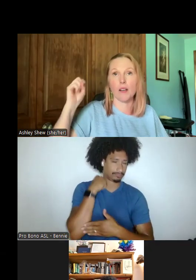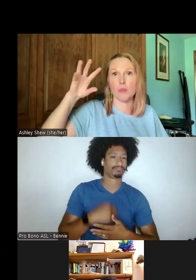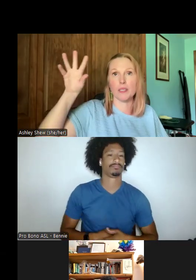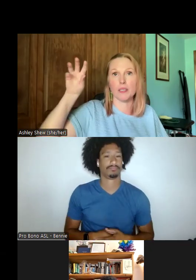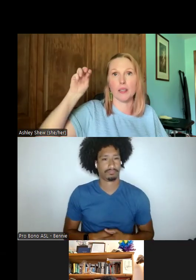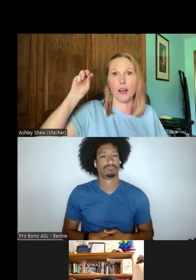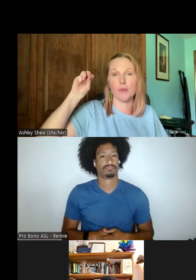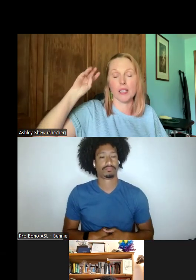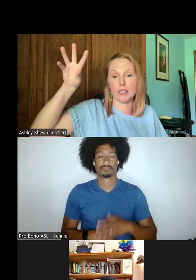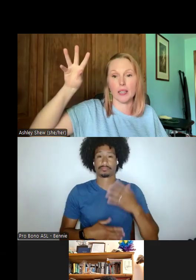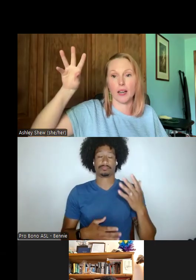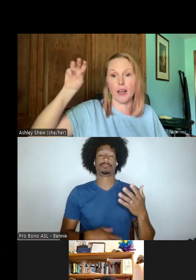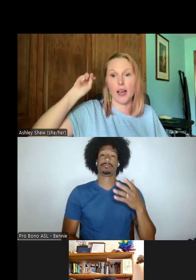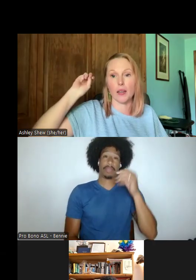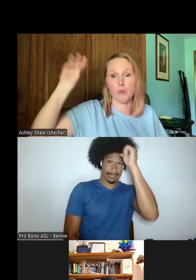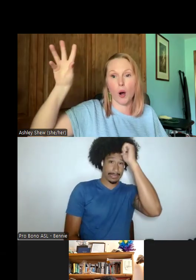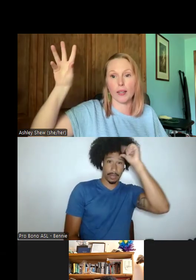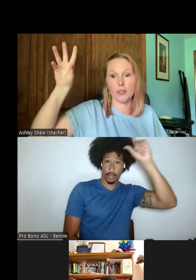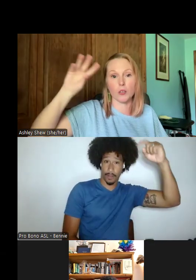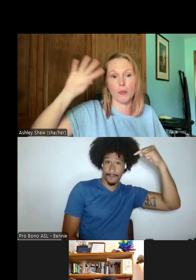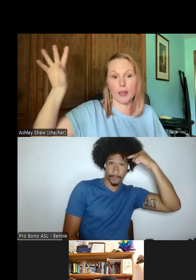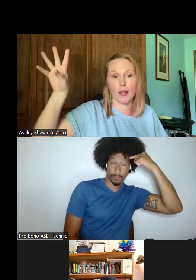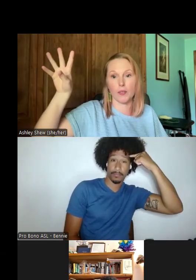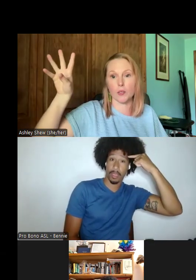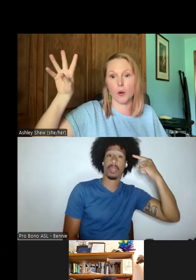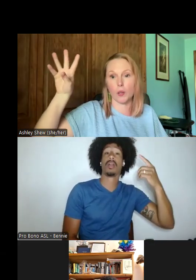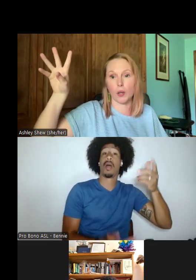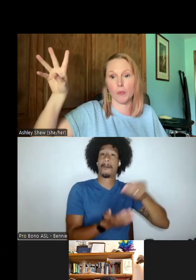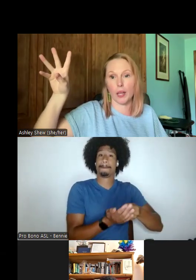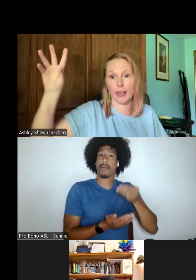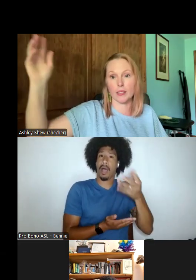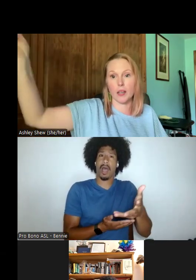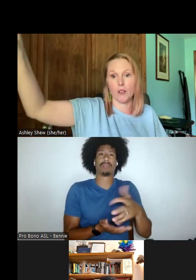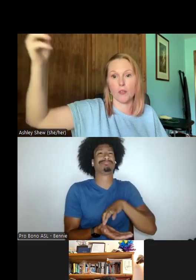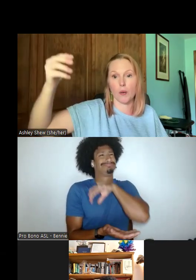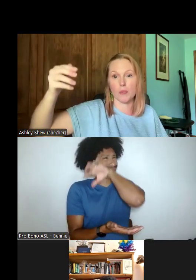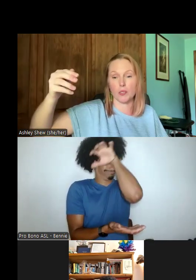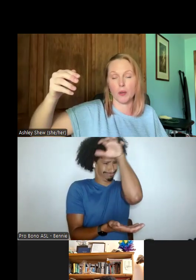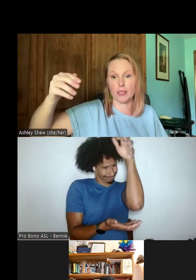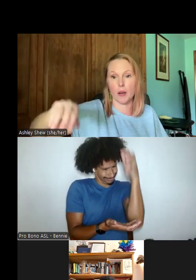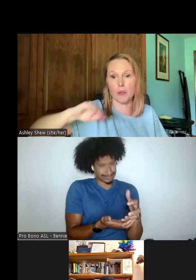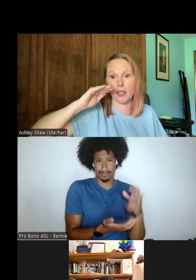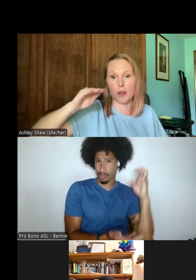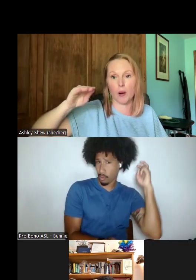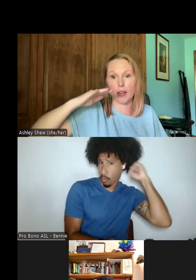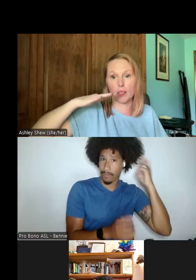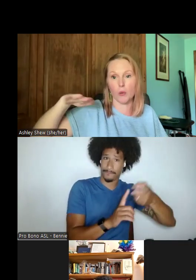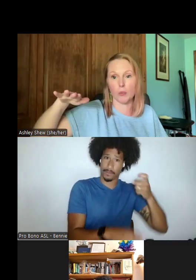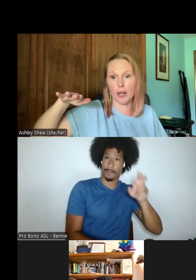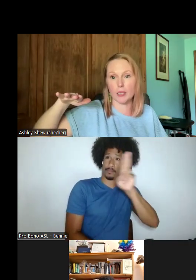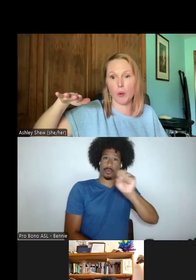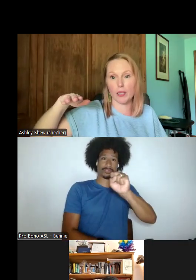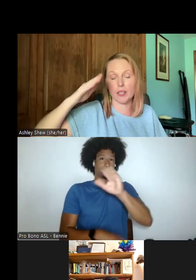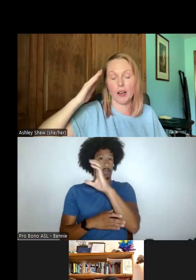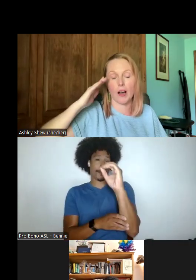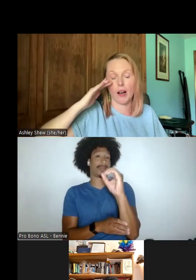the government in India had bought so many of these cochlear implants from this US company. They were at a lower